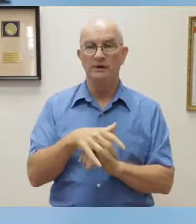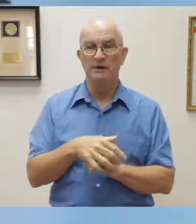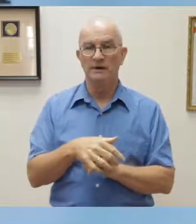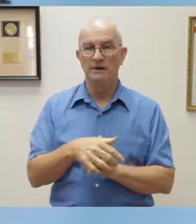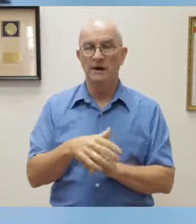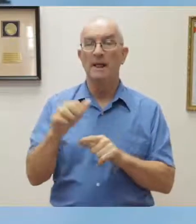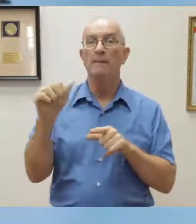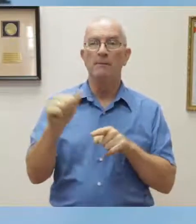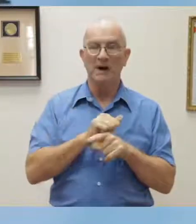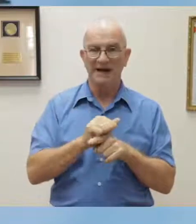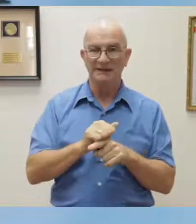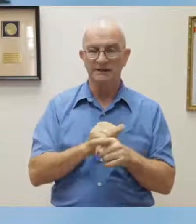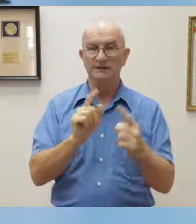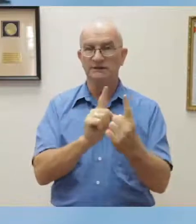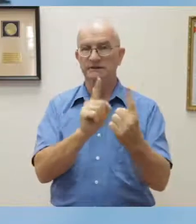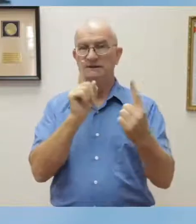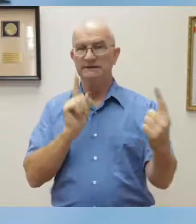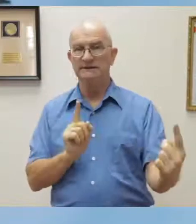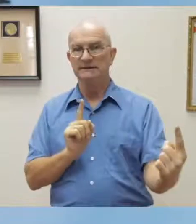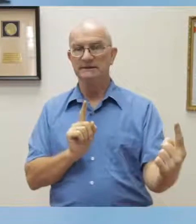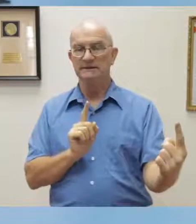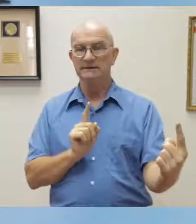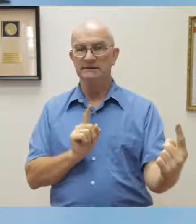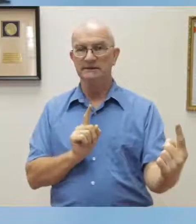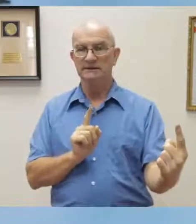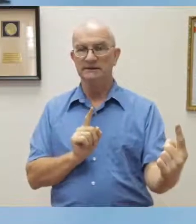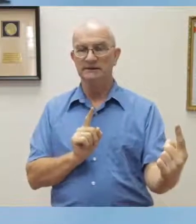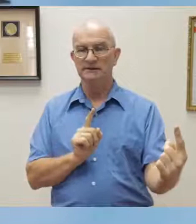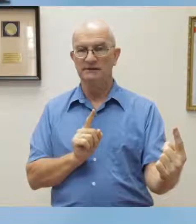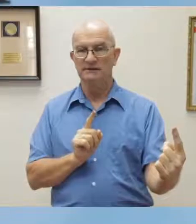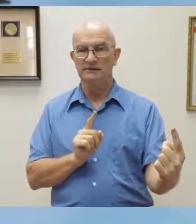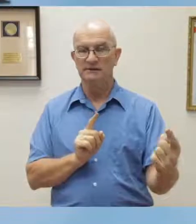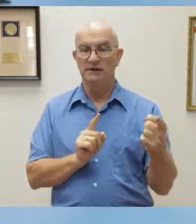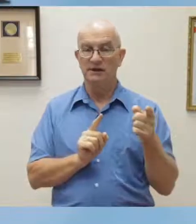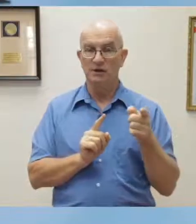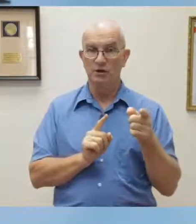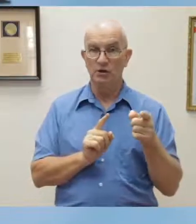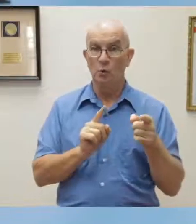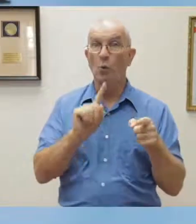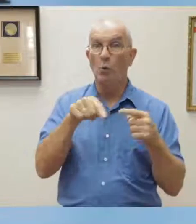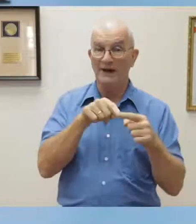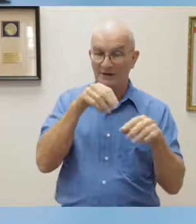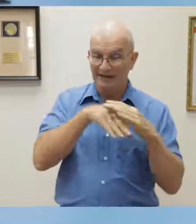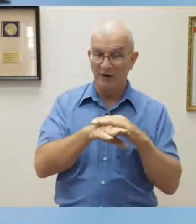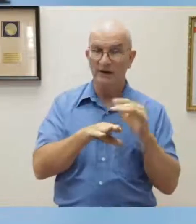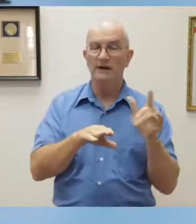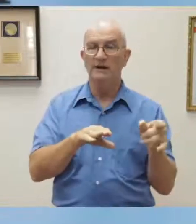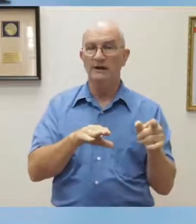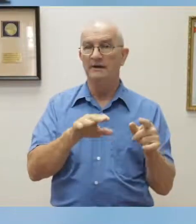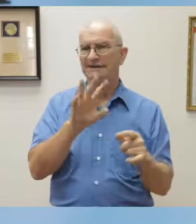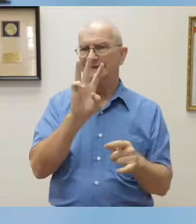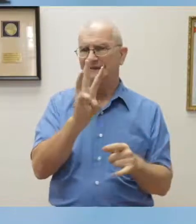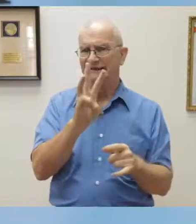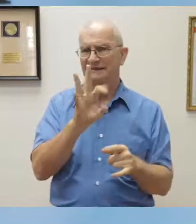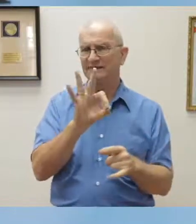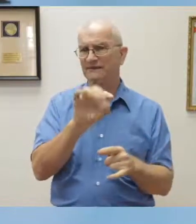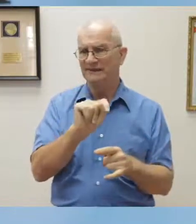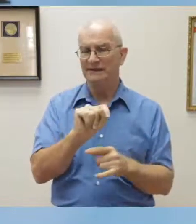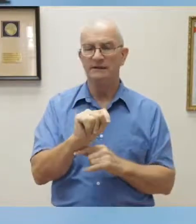6 feet or 2 meters, and use of personal protective equipment where